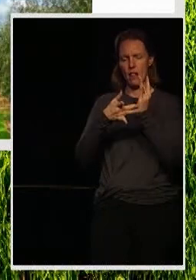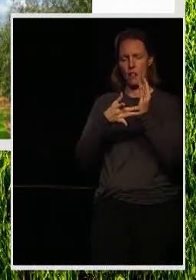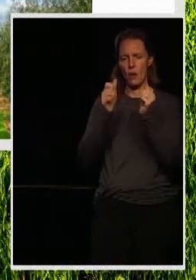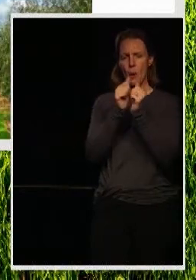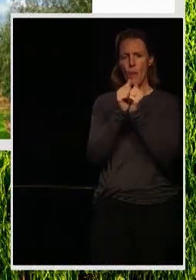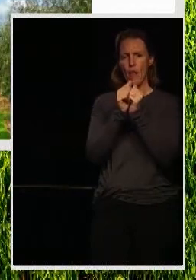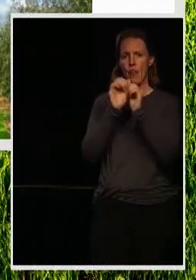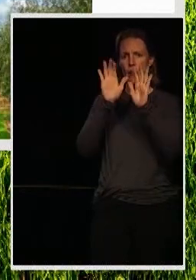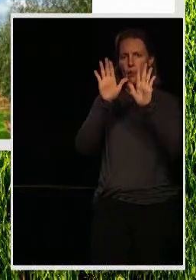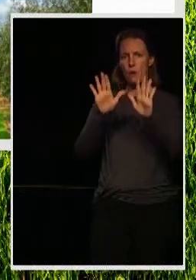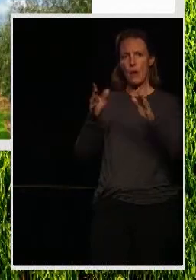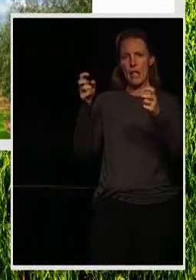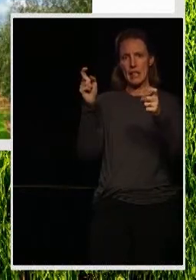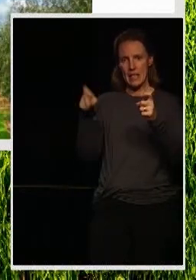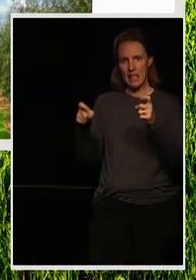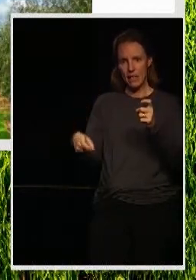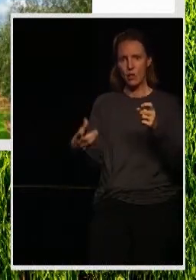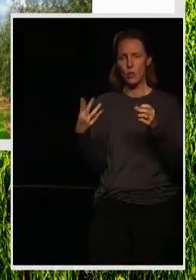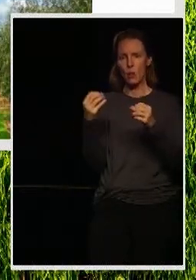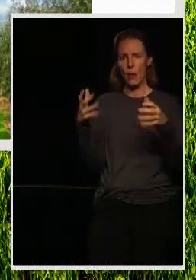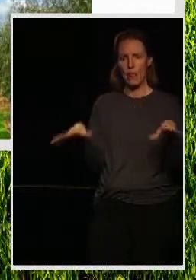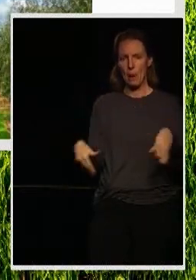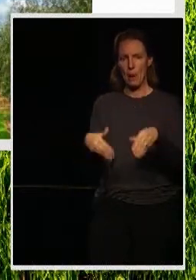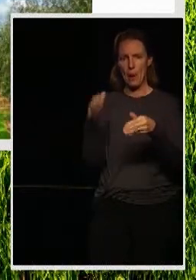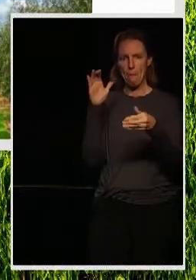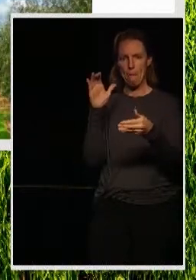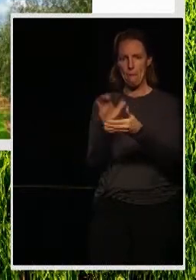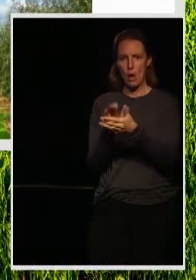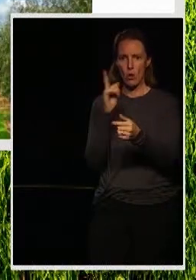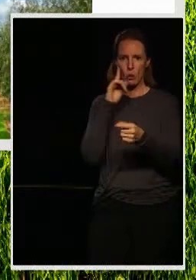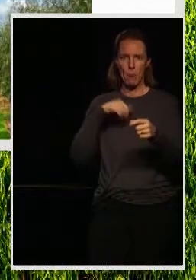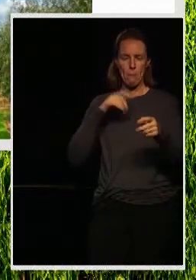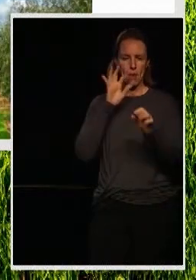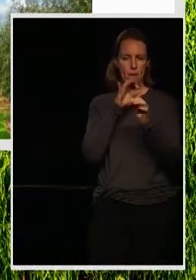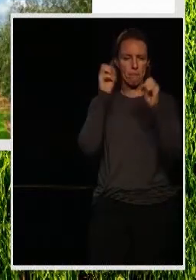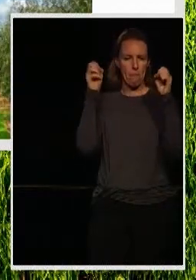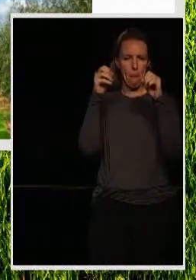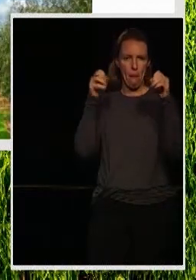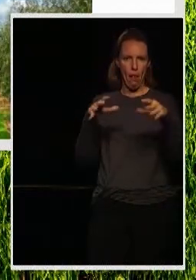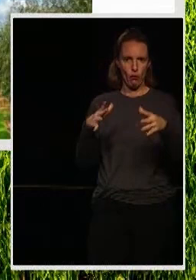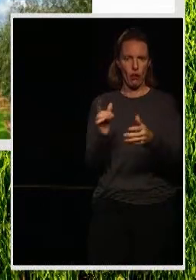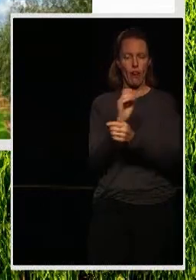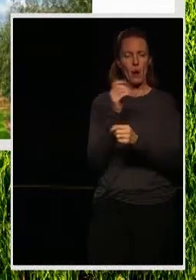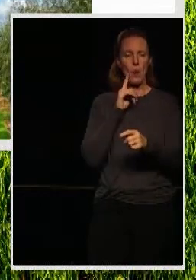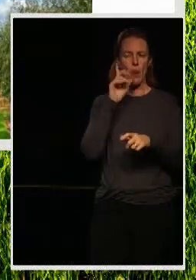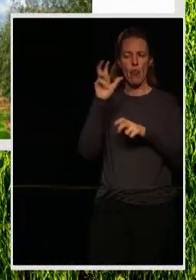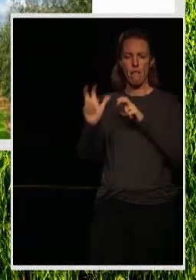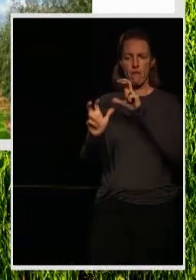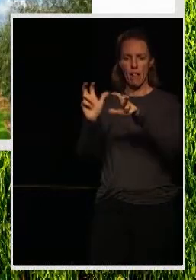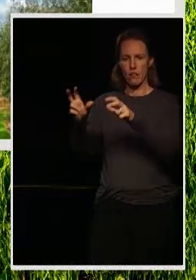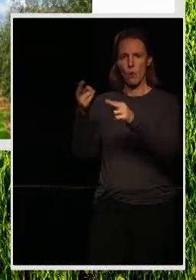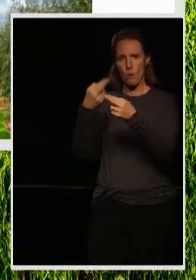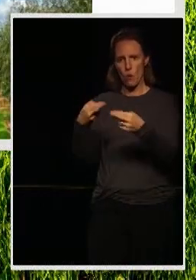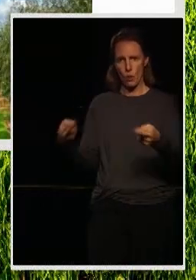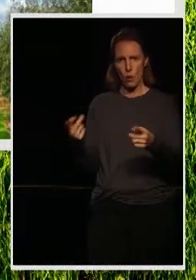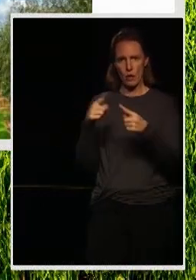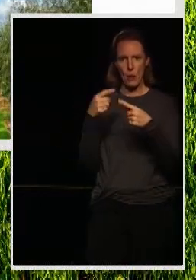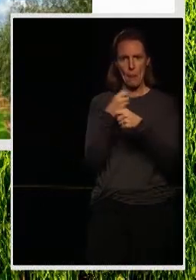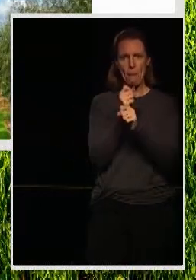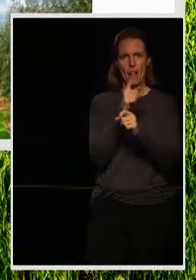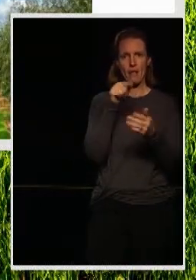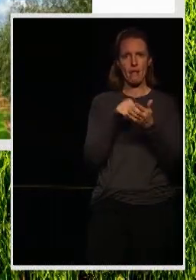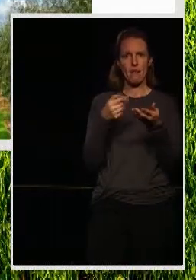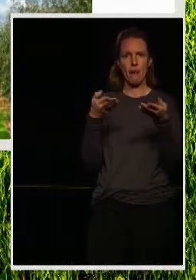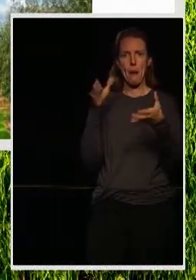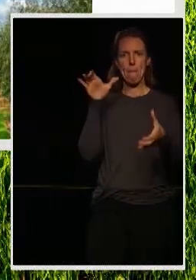the great needs. So this marriage will be the magic. And we are going to invest resources to make this